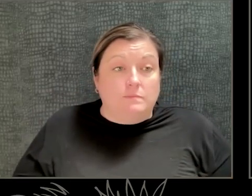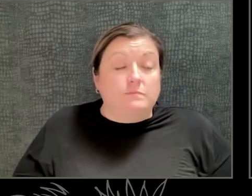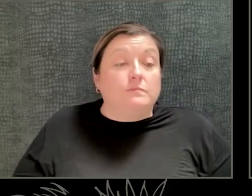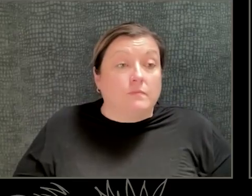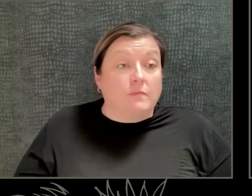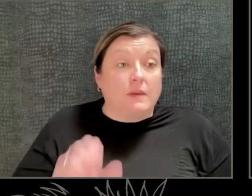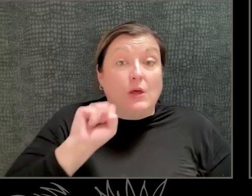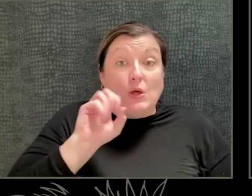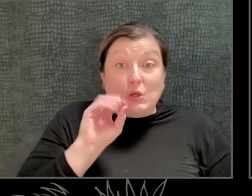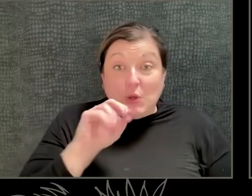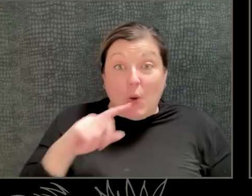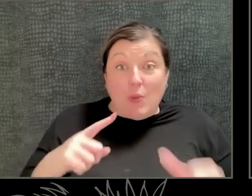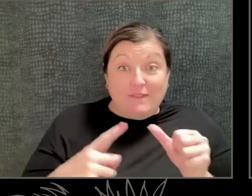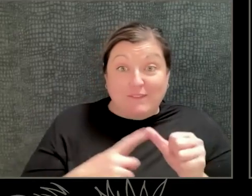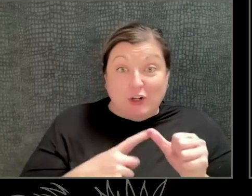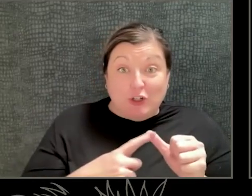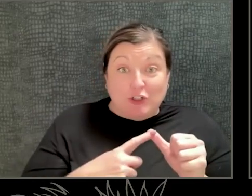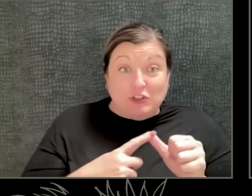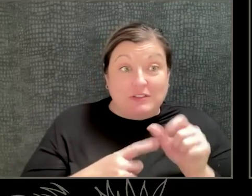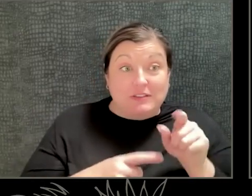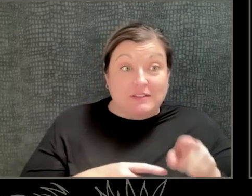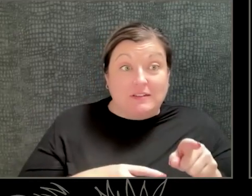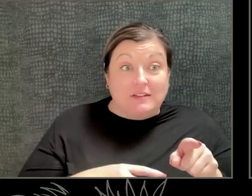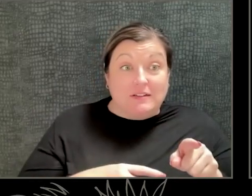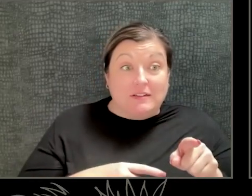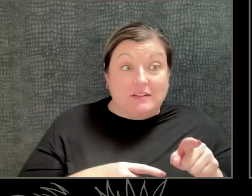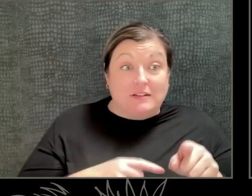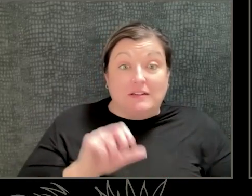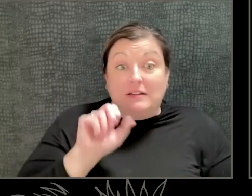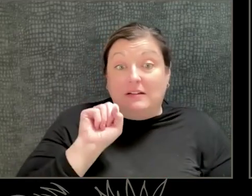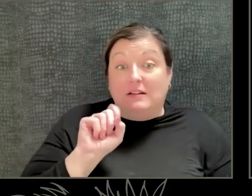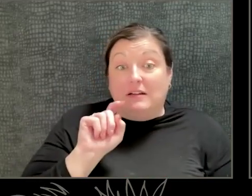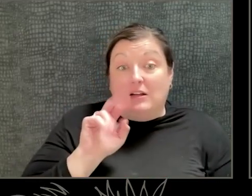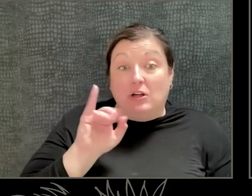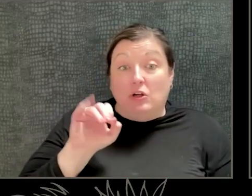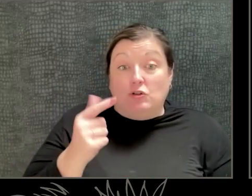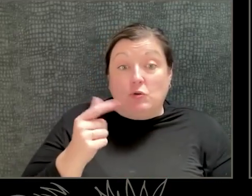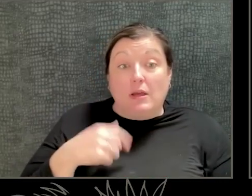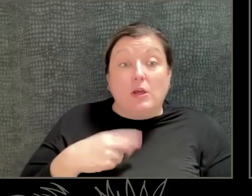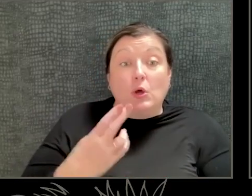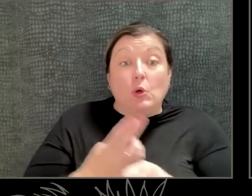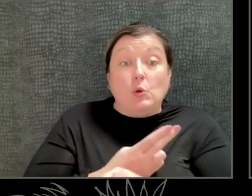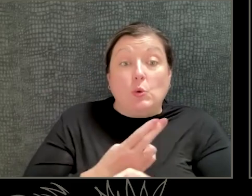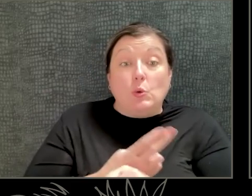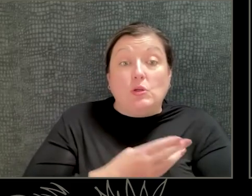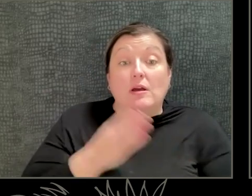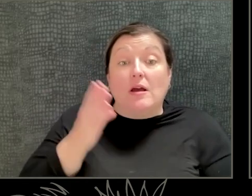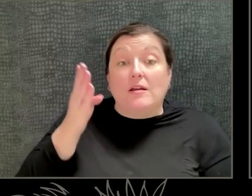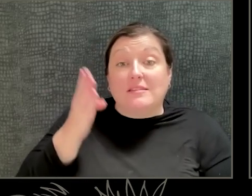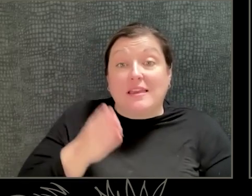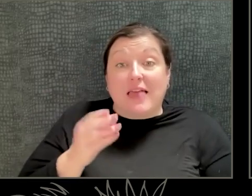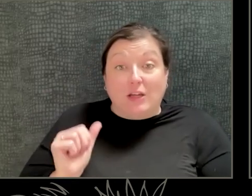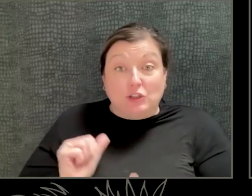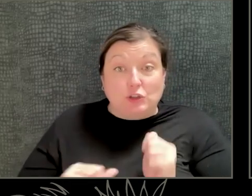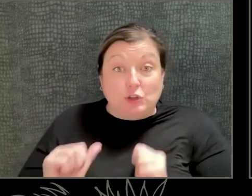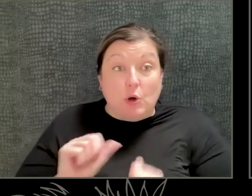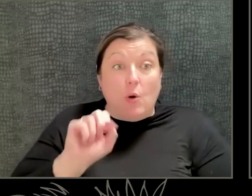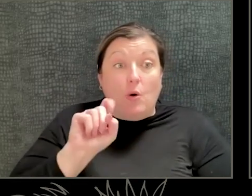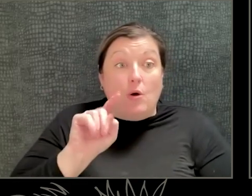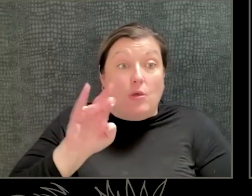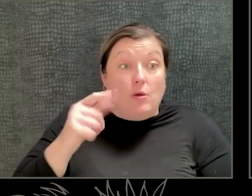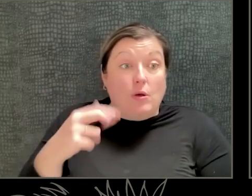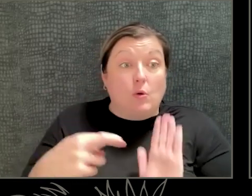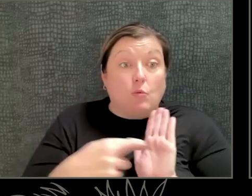So the first one is a string, which is user/show, and this string represents the name of